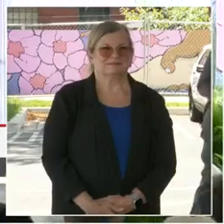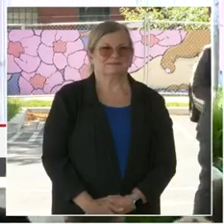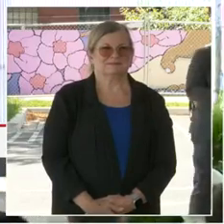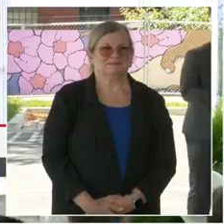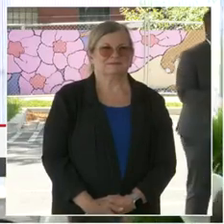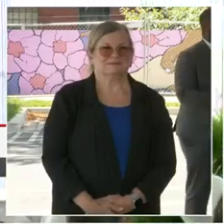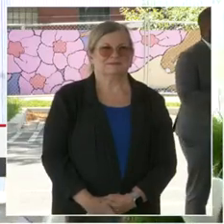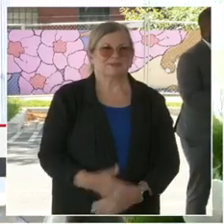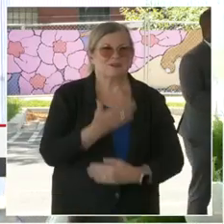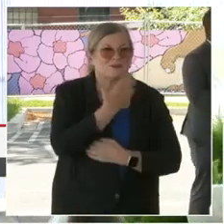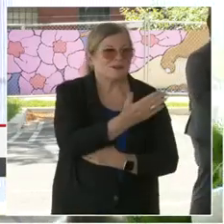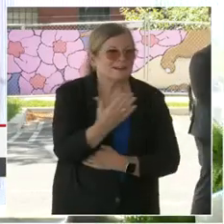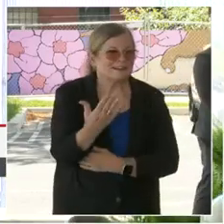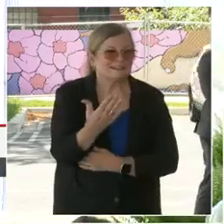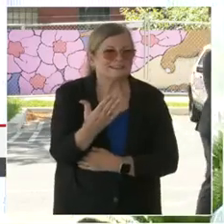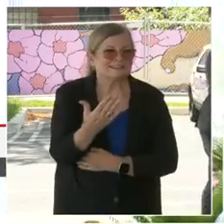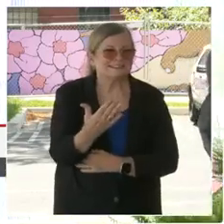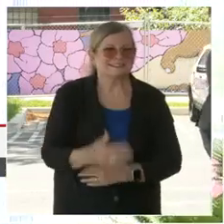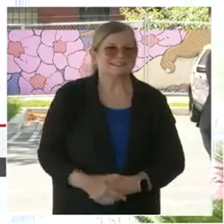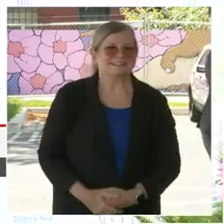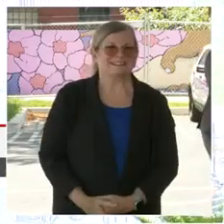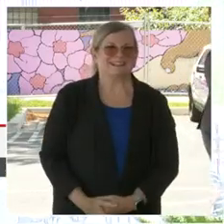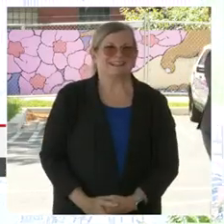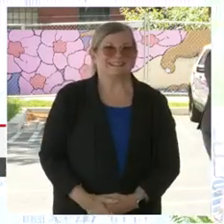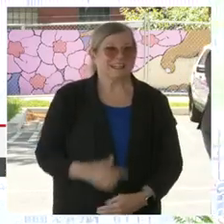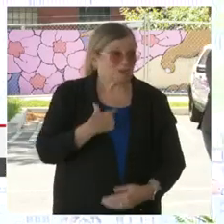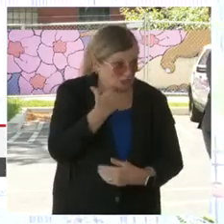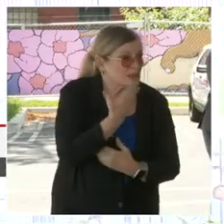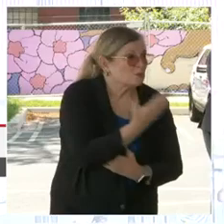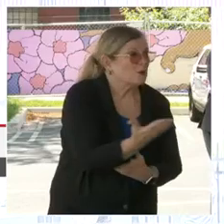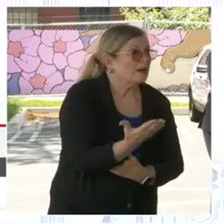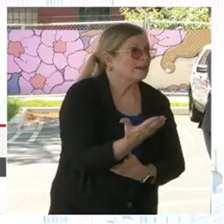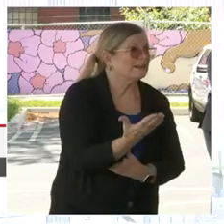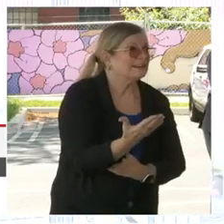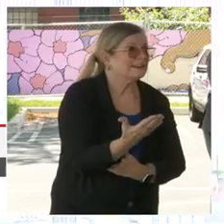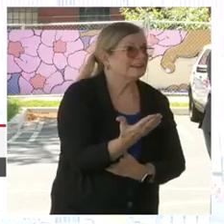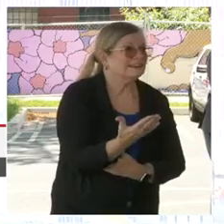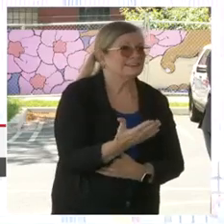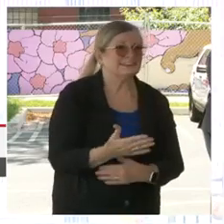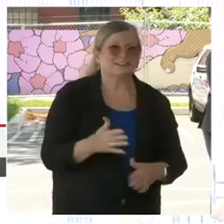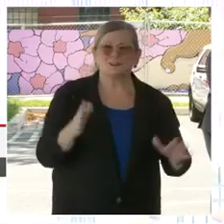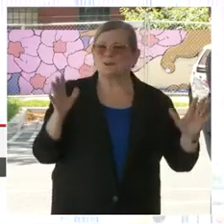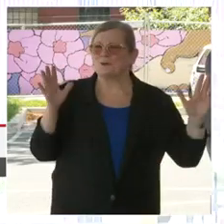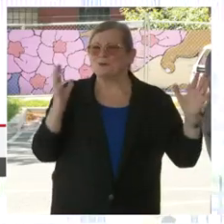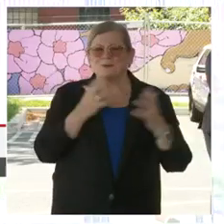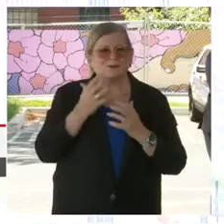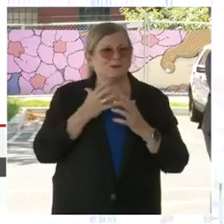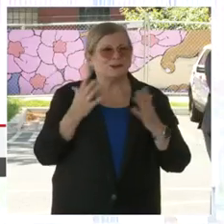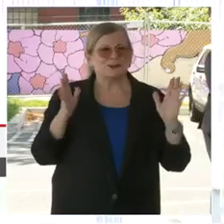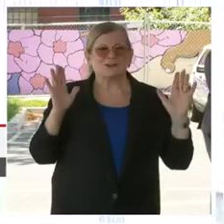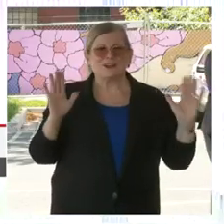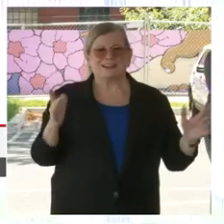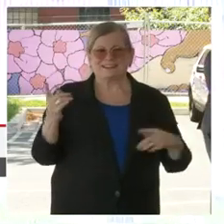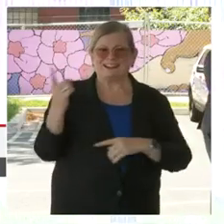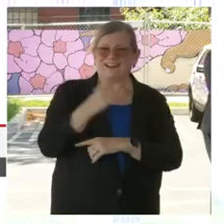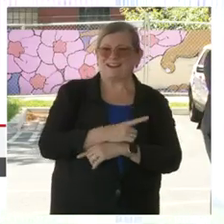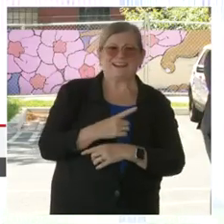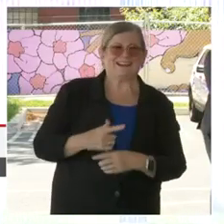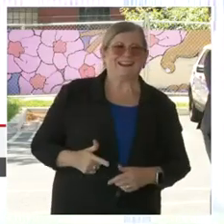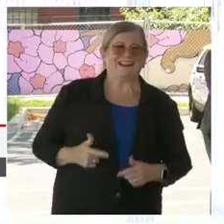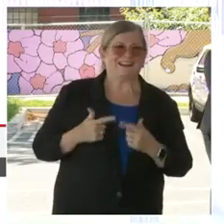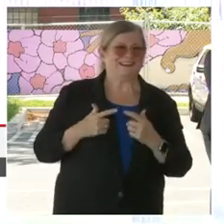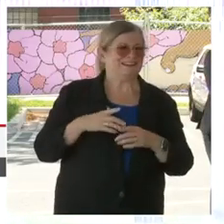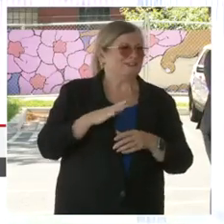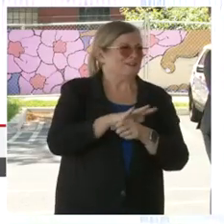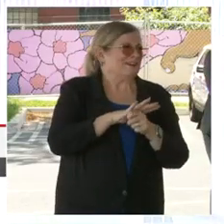Good morning. I said good morning. It's a great day to be alive in the great Ward 8. First, I